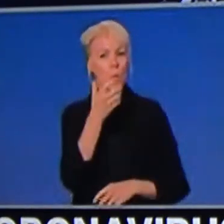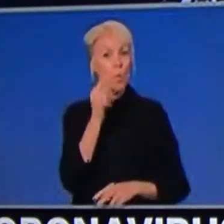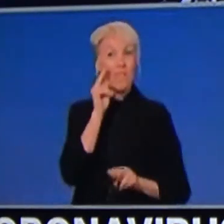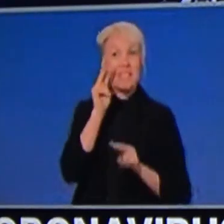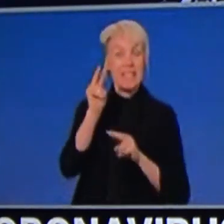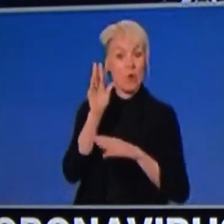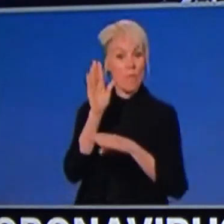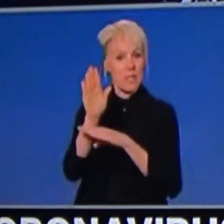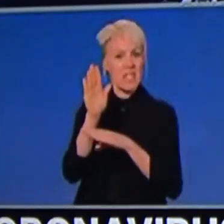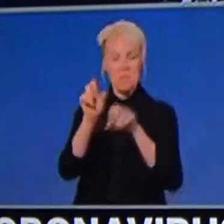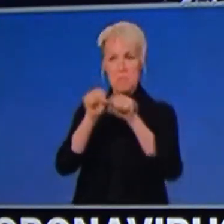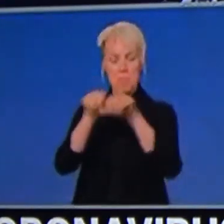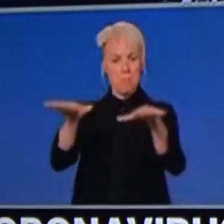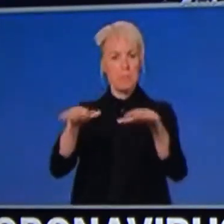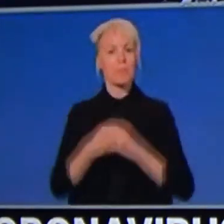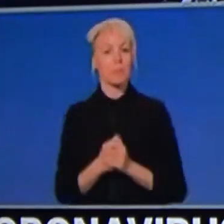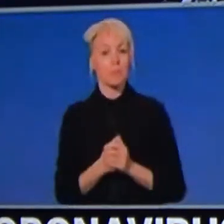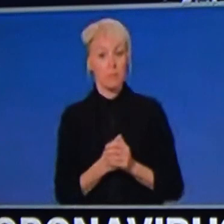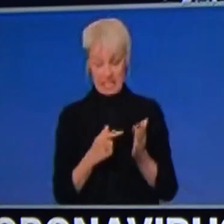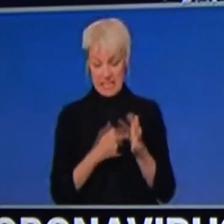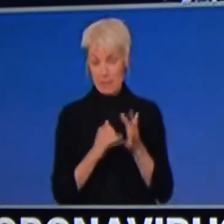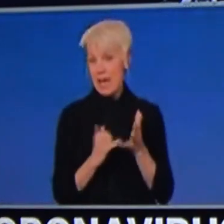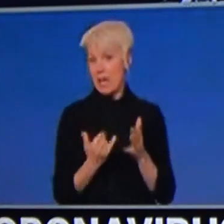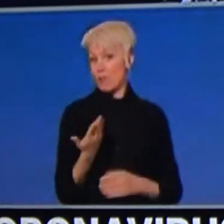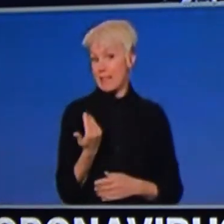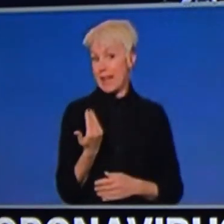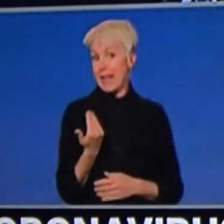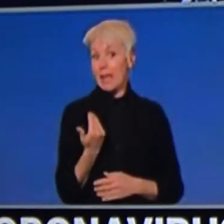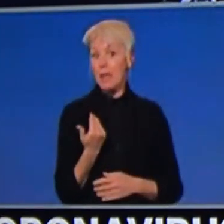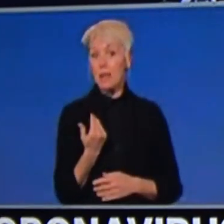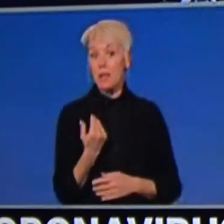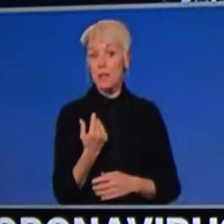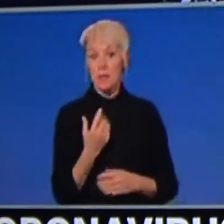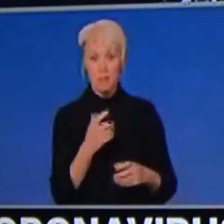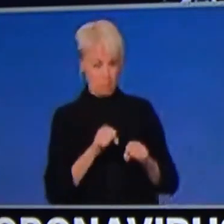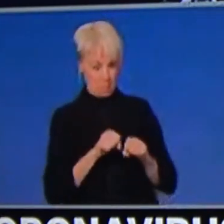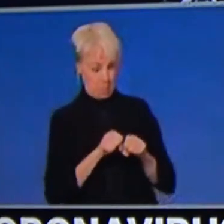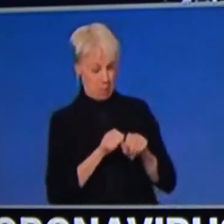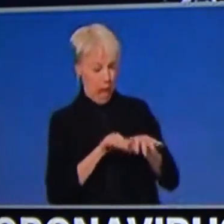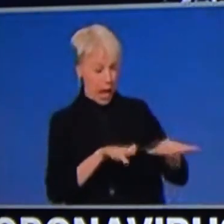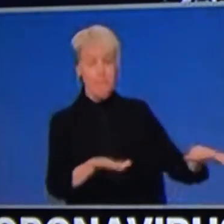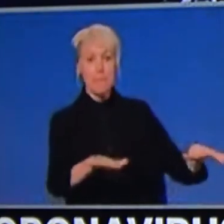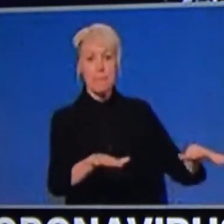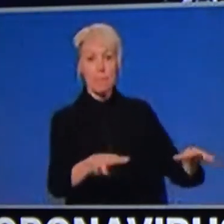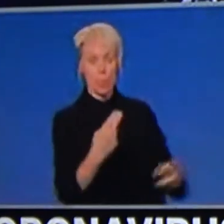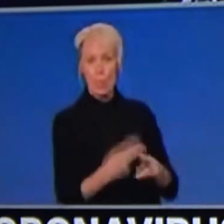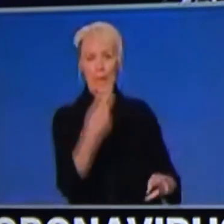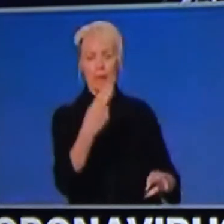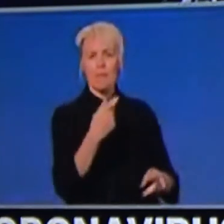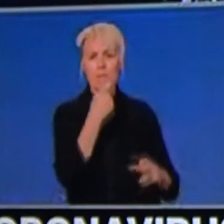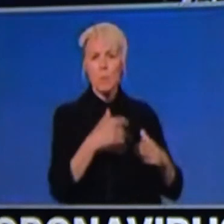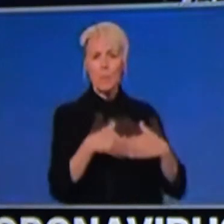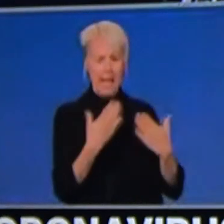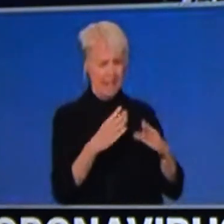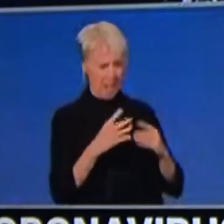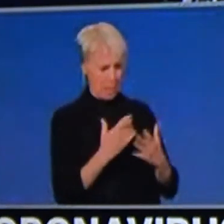in northwest Tasmania recently, where very rapidly a large number of cases appeared over a course of a few